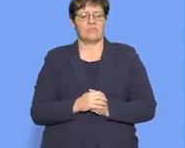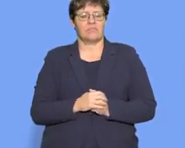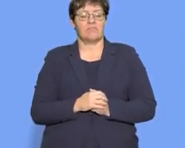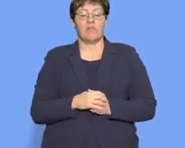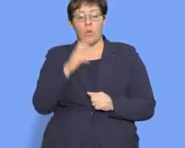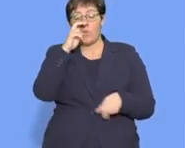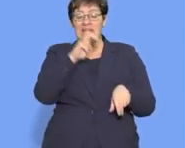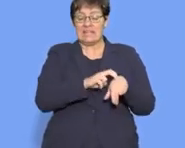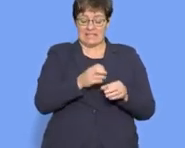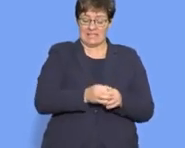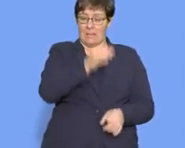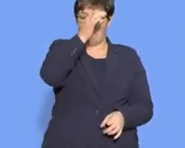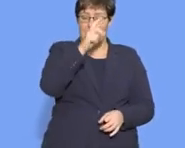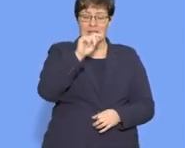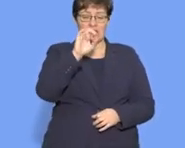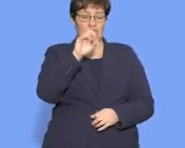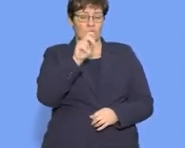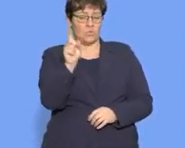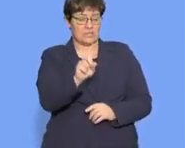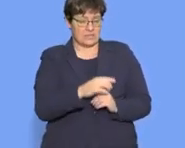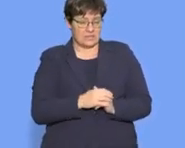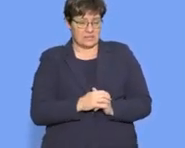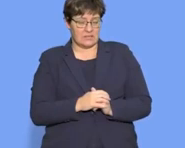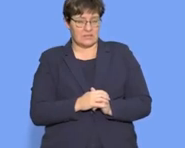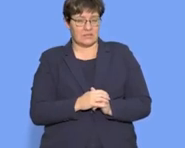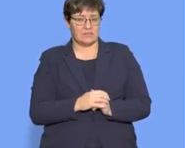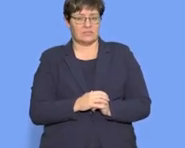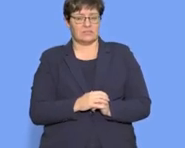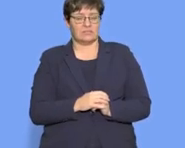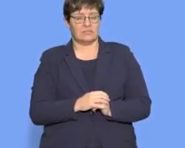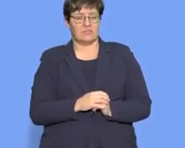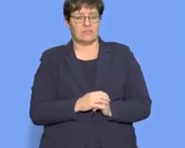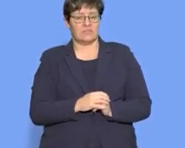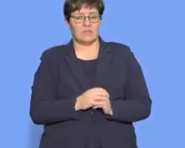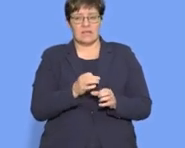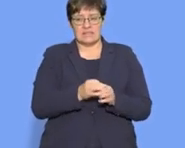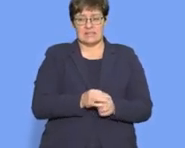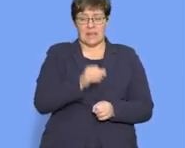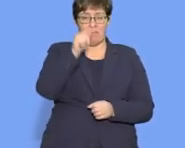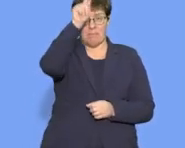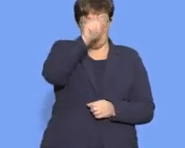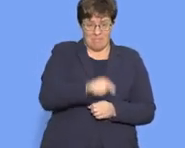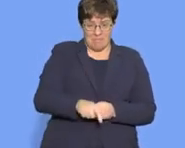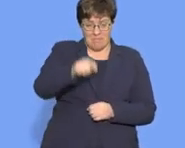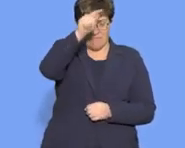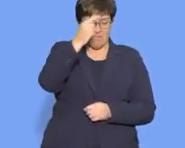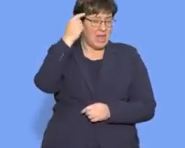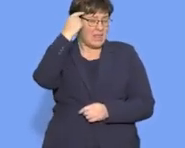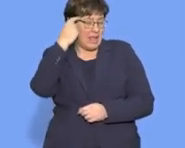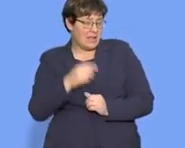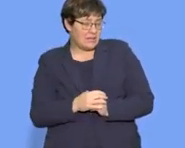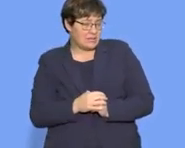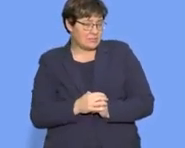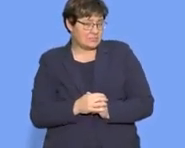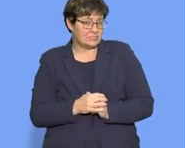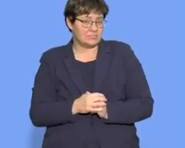What tissues will be needed in a stem? Here is your stem. Let's think.